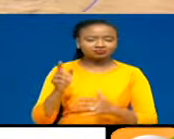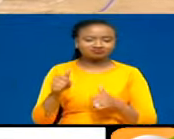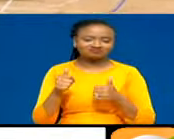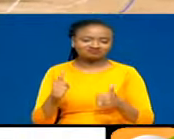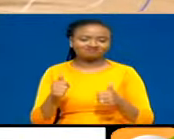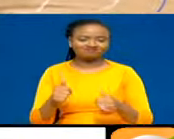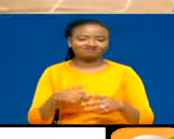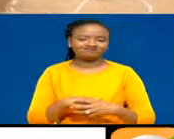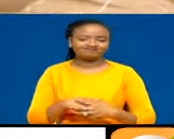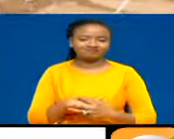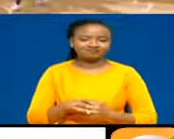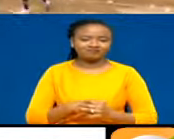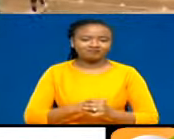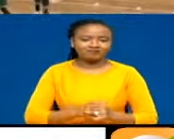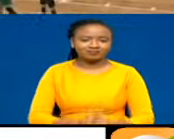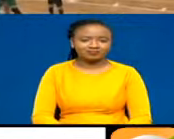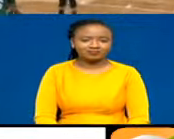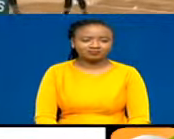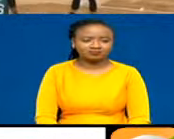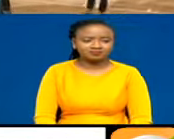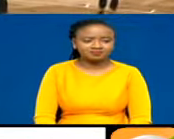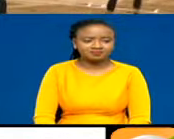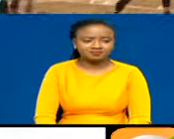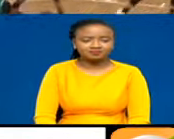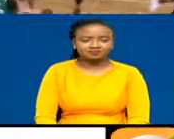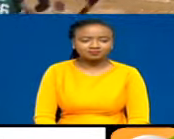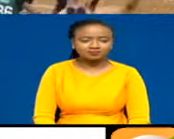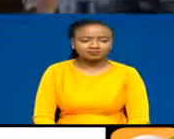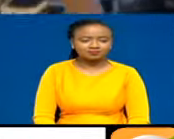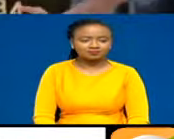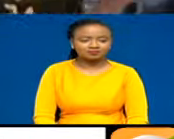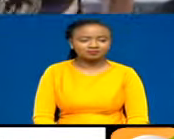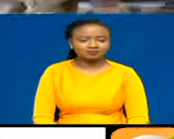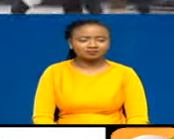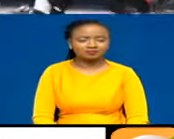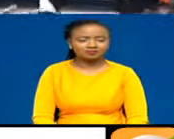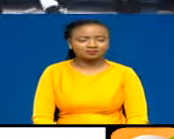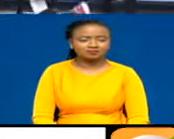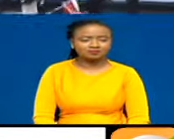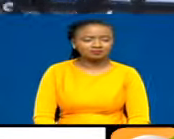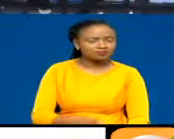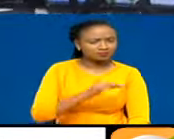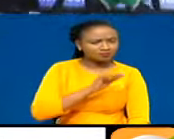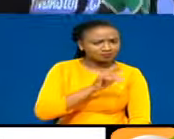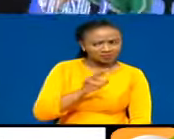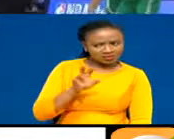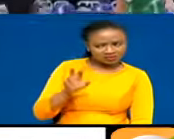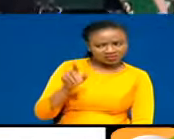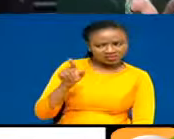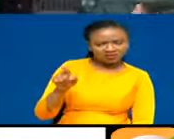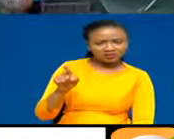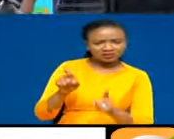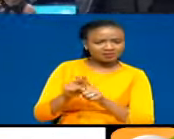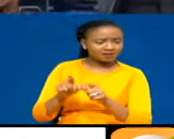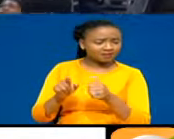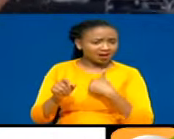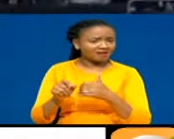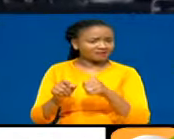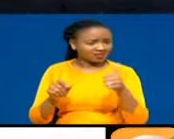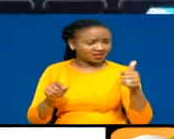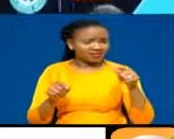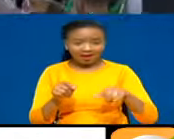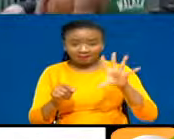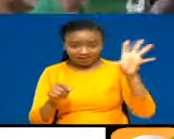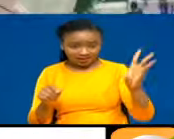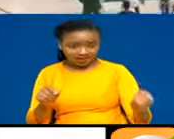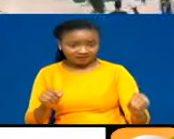that's really put in your mouth, you know, like, where the money is. Absolutely. Right? Yeah. When you see him, do you see other Giannises out there? Are there on the continent